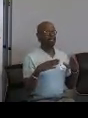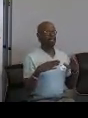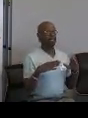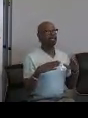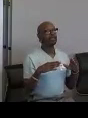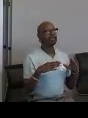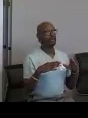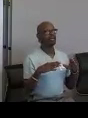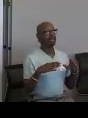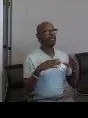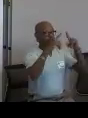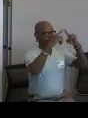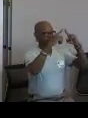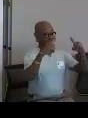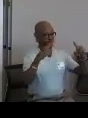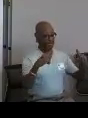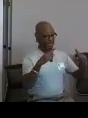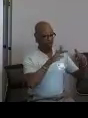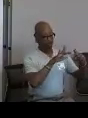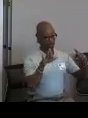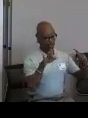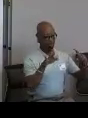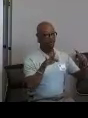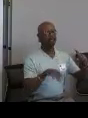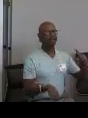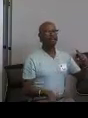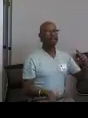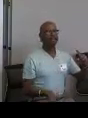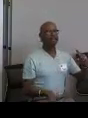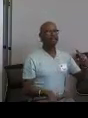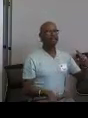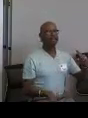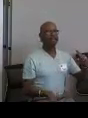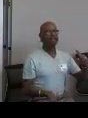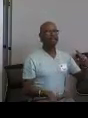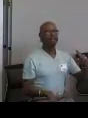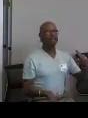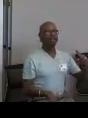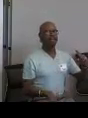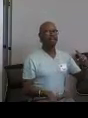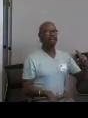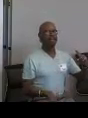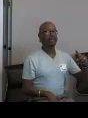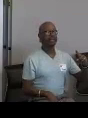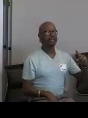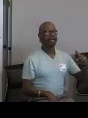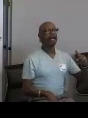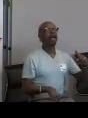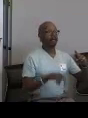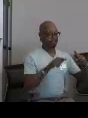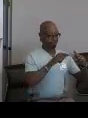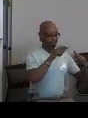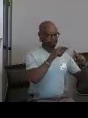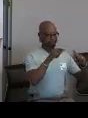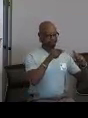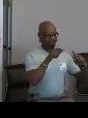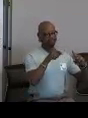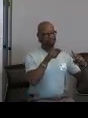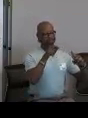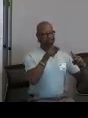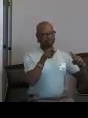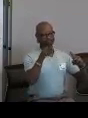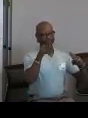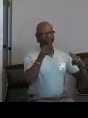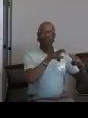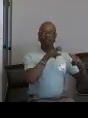rectangle is open, and then there's a series of horizontal lines representing the risers of the stairs. And the fare gates is